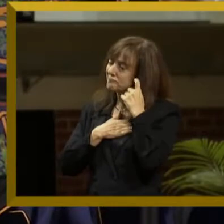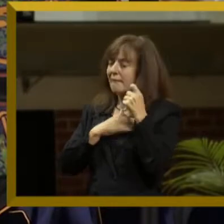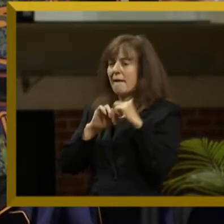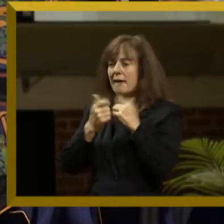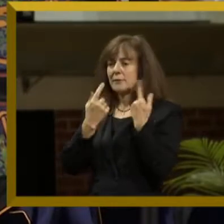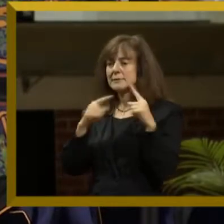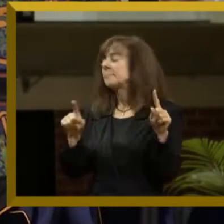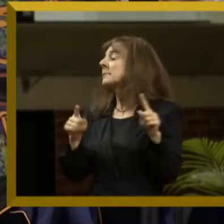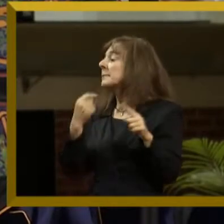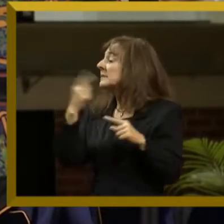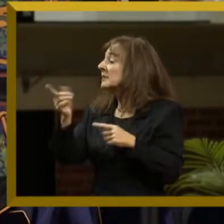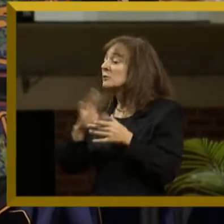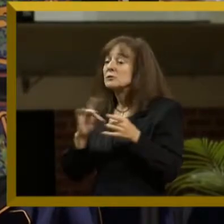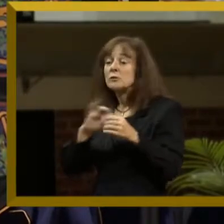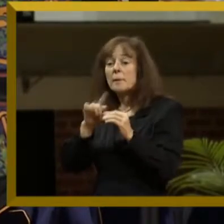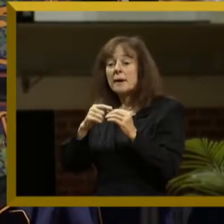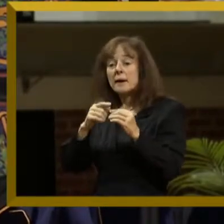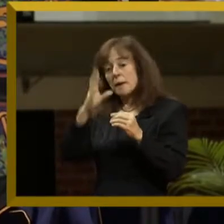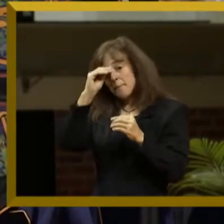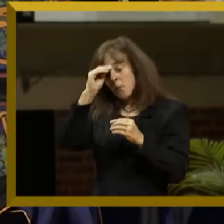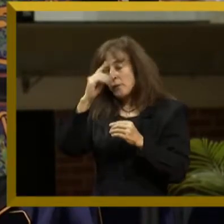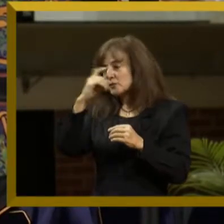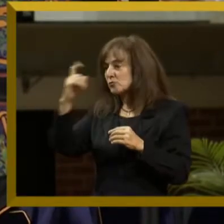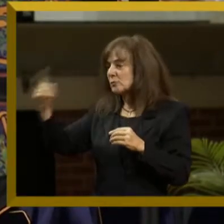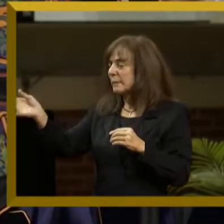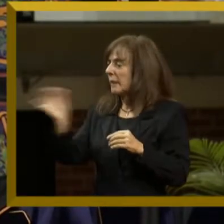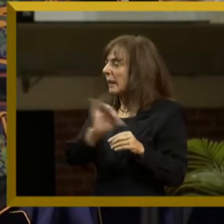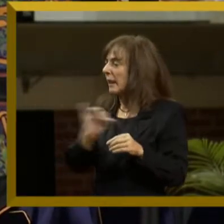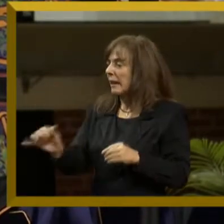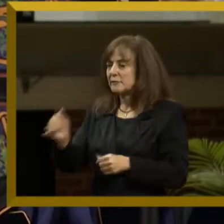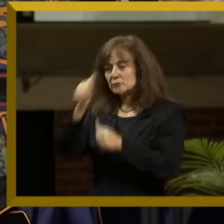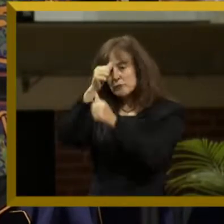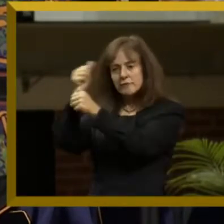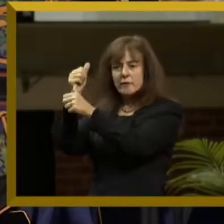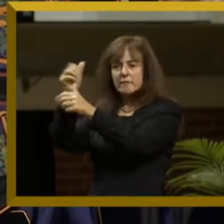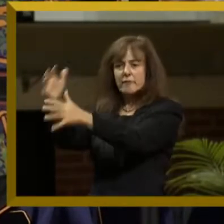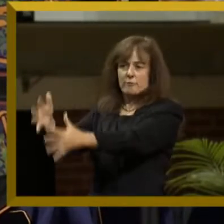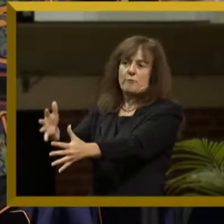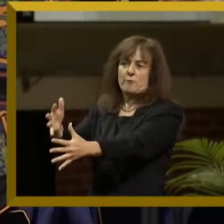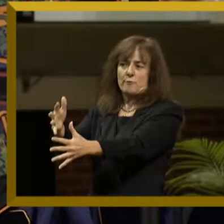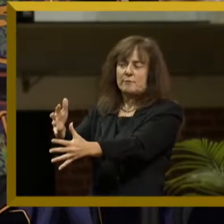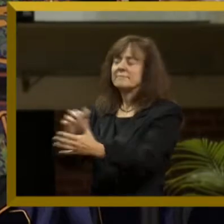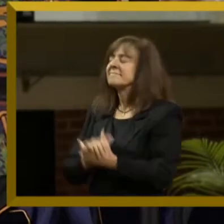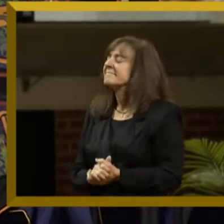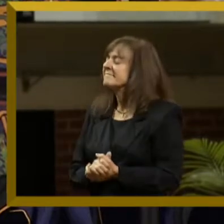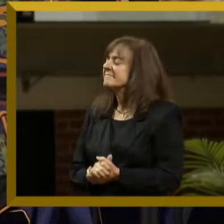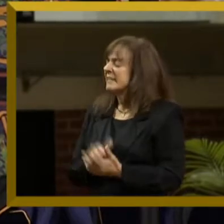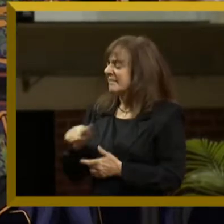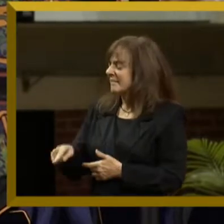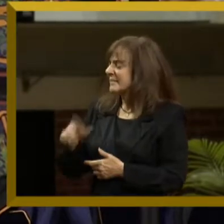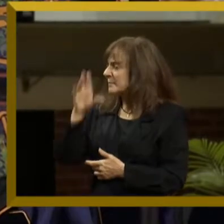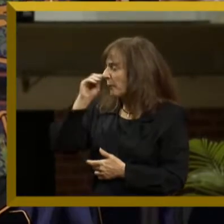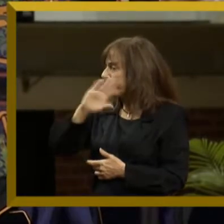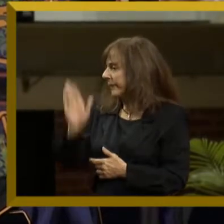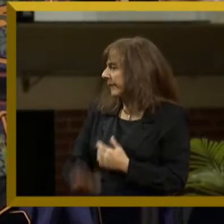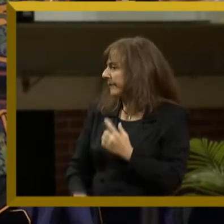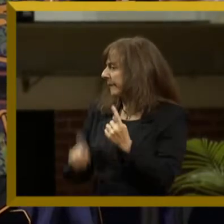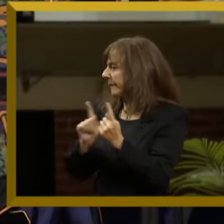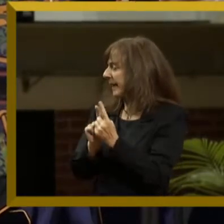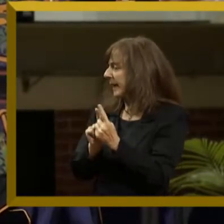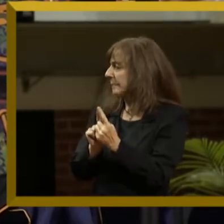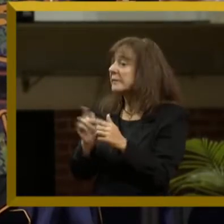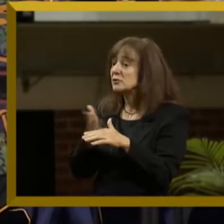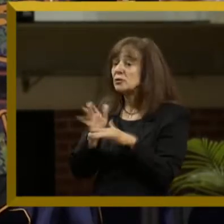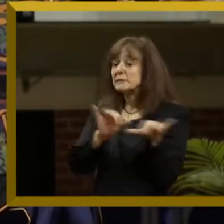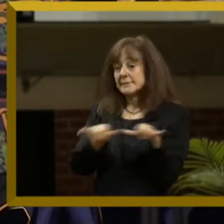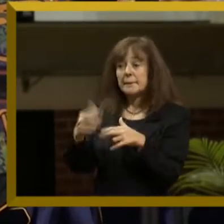a story about a boy that dreamed about being like his great-grandfather. While this boy had never met him, they shared the